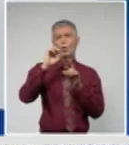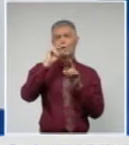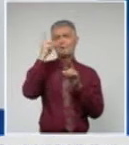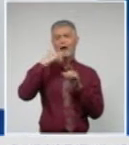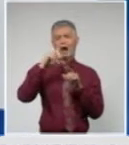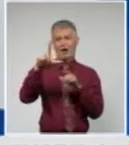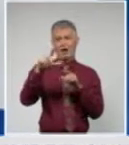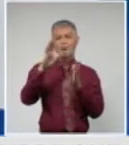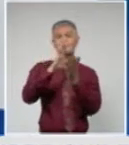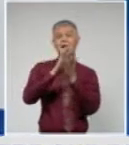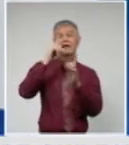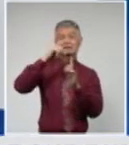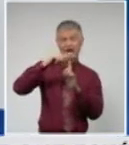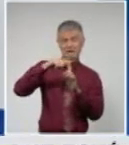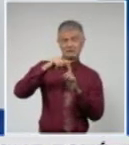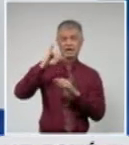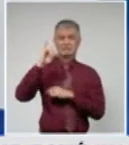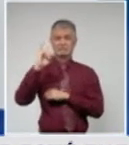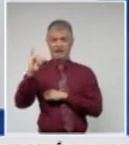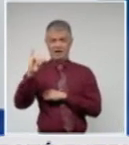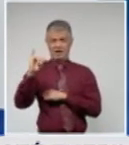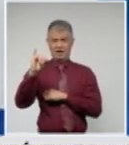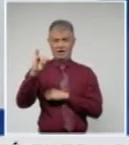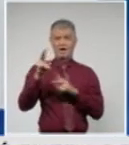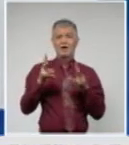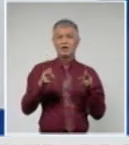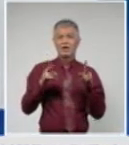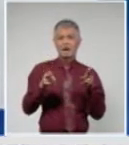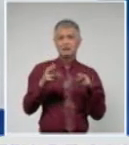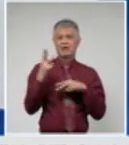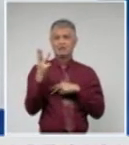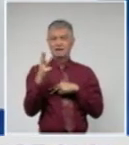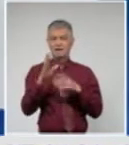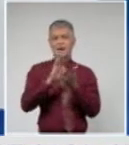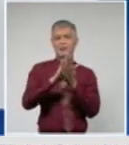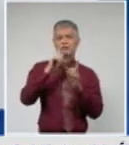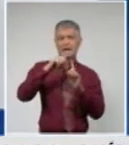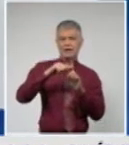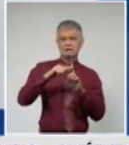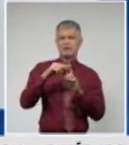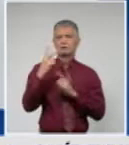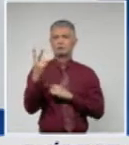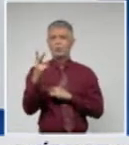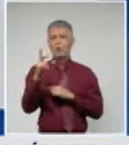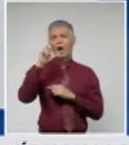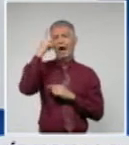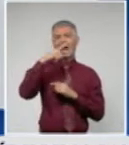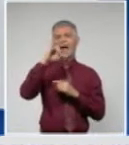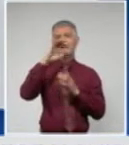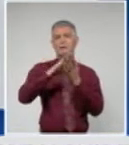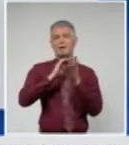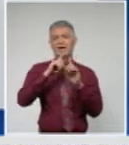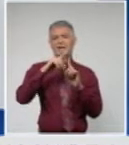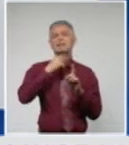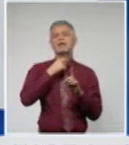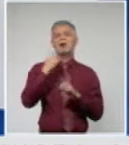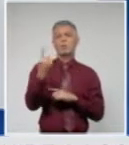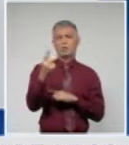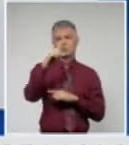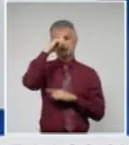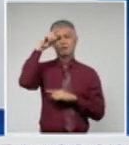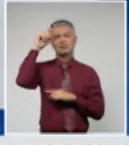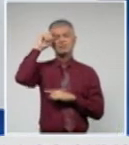cases from Matanzas belong to the municipalities of Cárdenas with 3, Matanzas